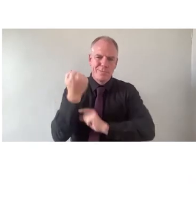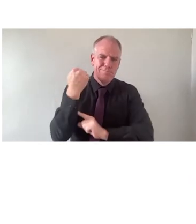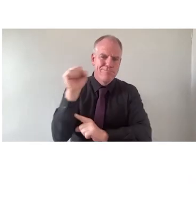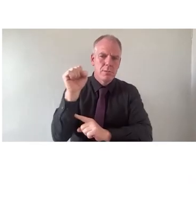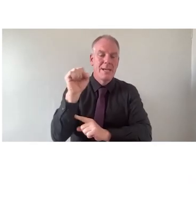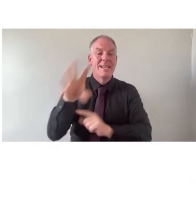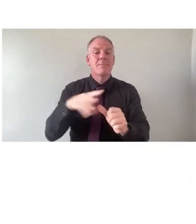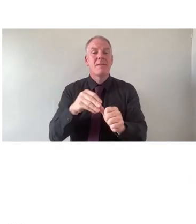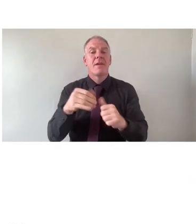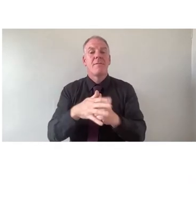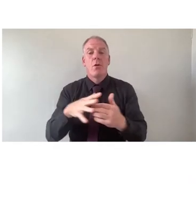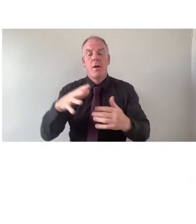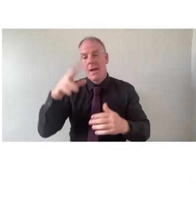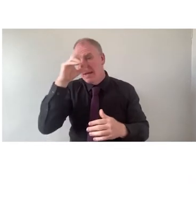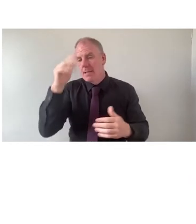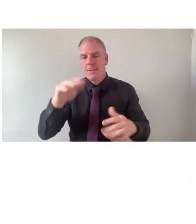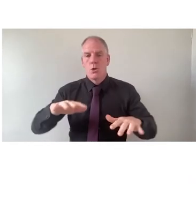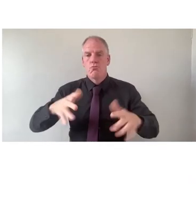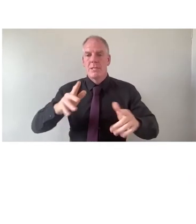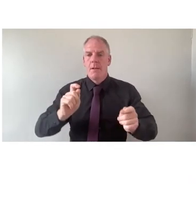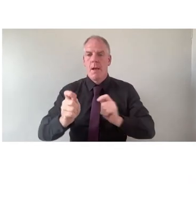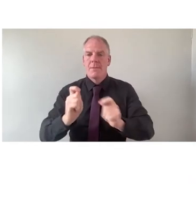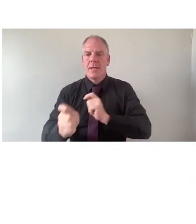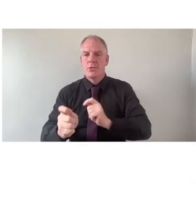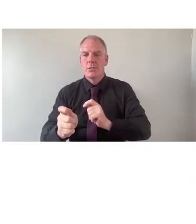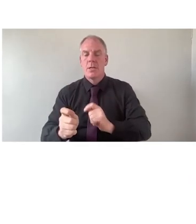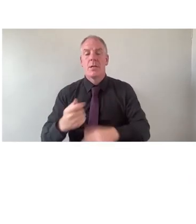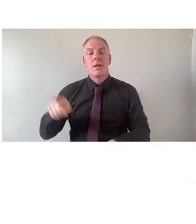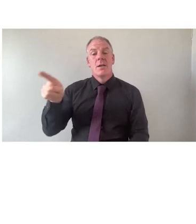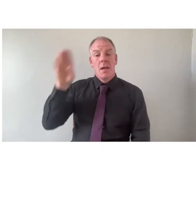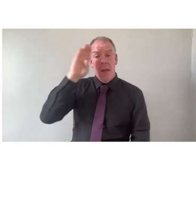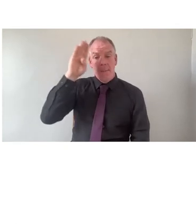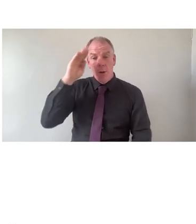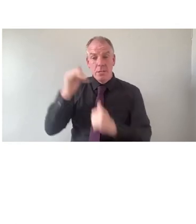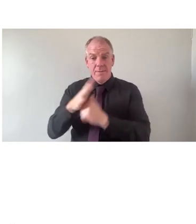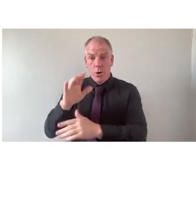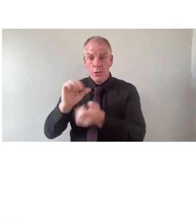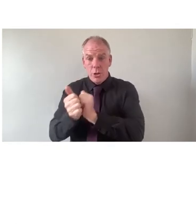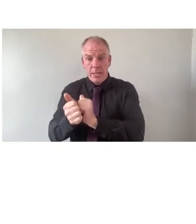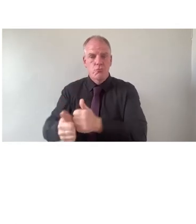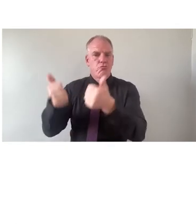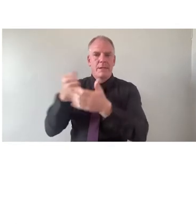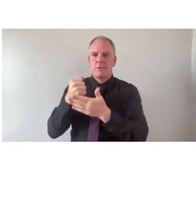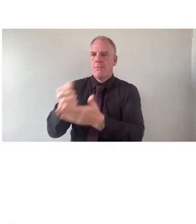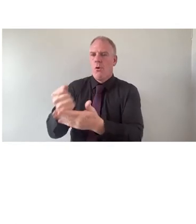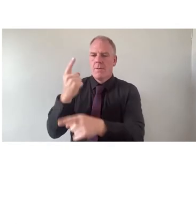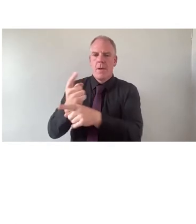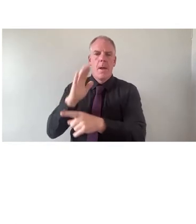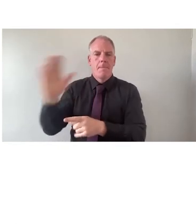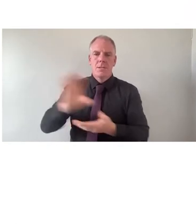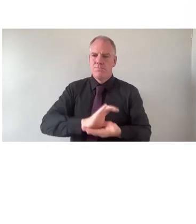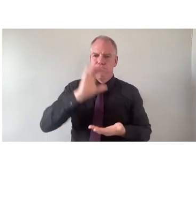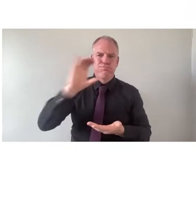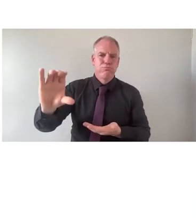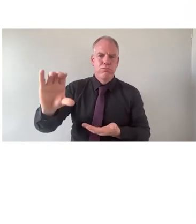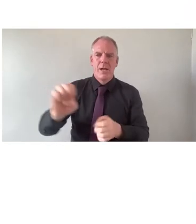comes to reasonable accommodation supports. And Employers for Change, which is fantastic to have that support for employers, needs to be resourced